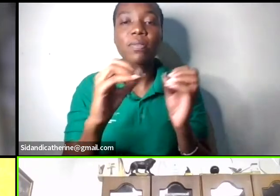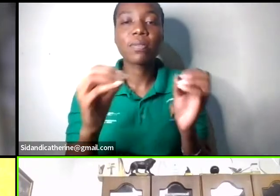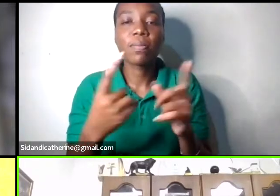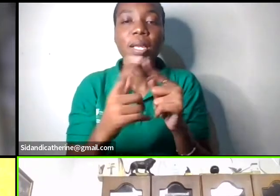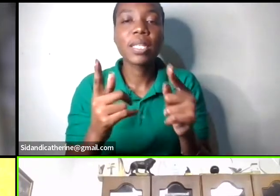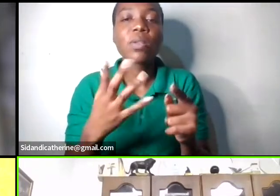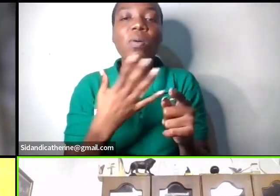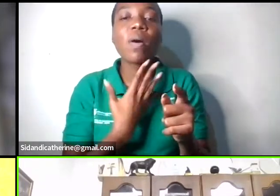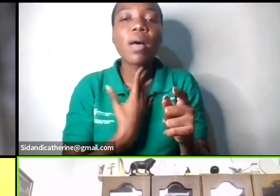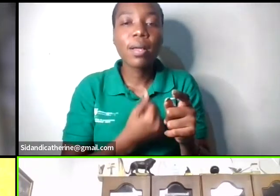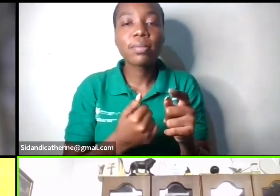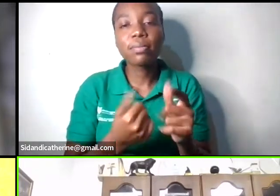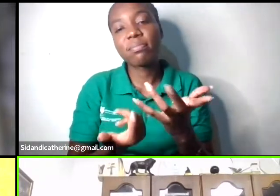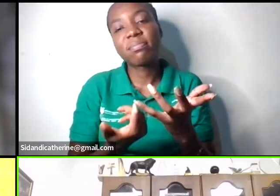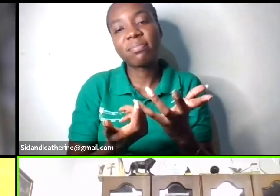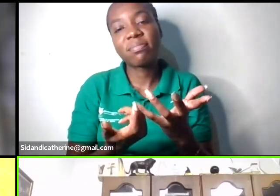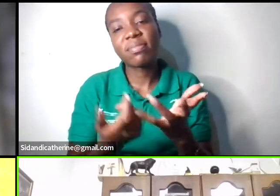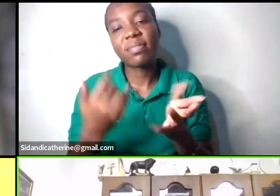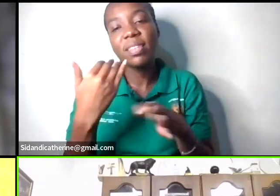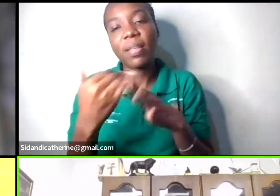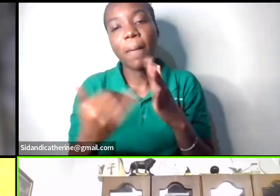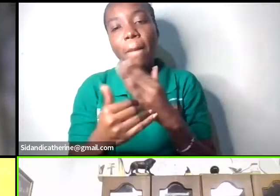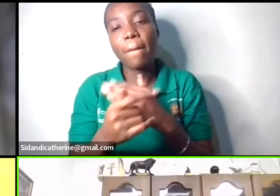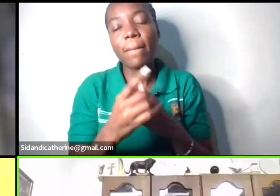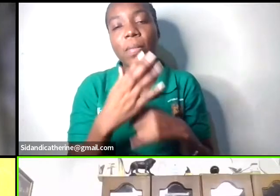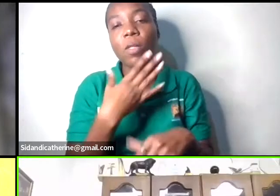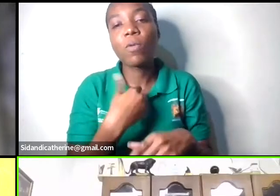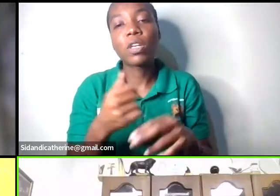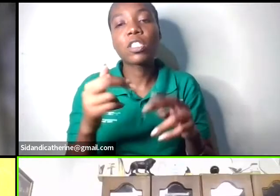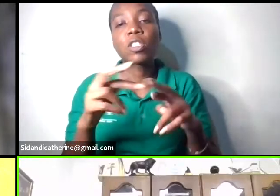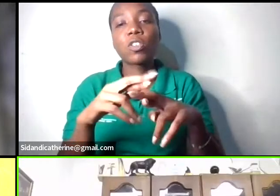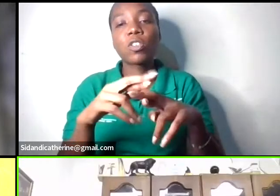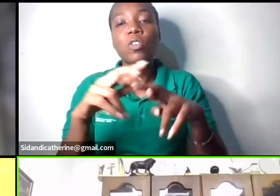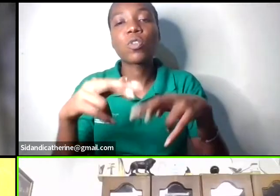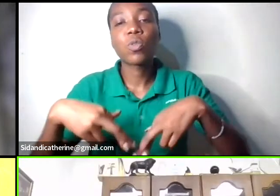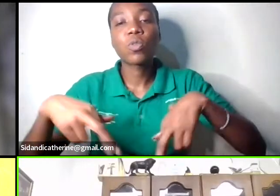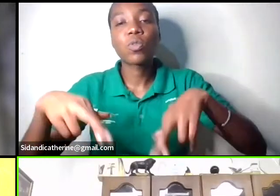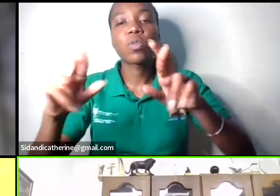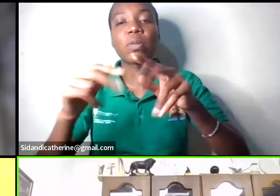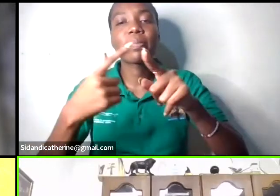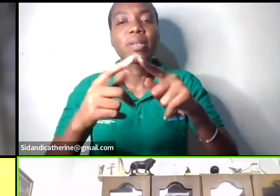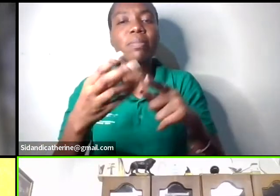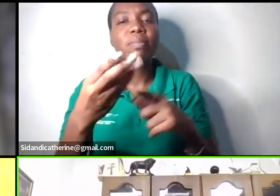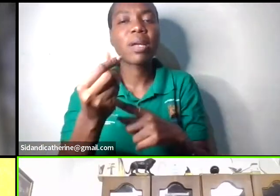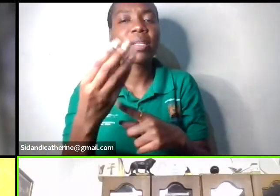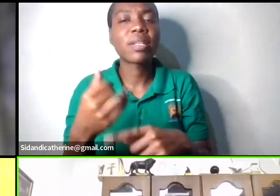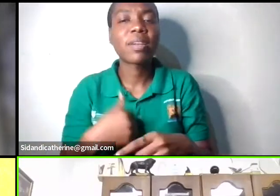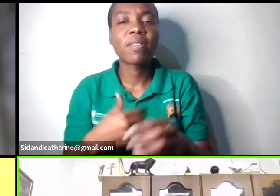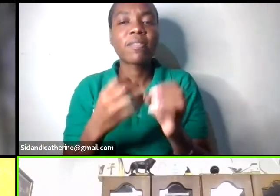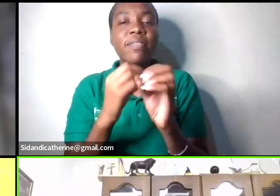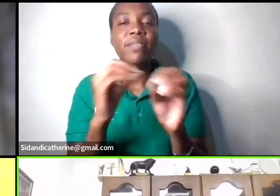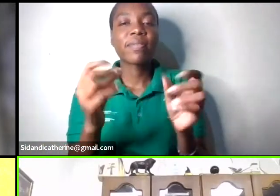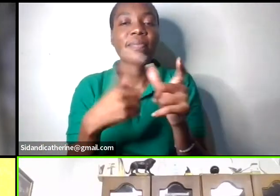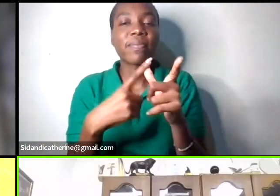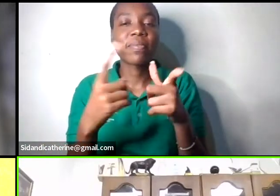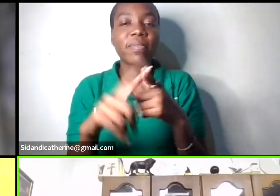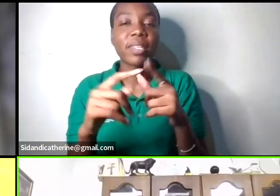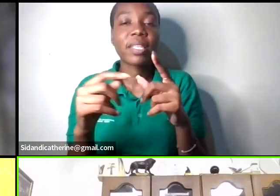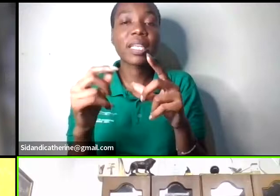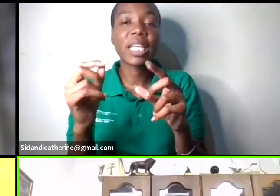of infrastructure. I need the road, and I don't have the money for it, or I have so many competing interests for this